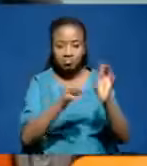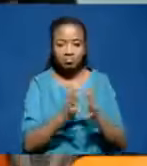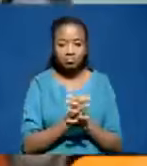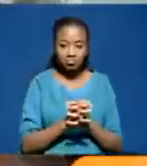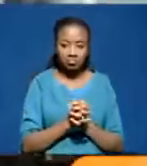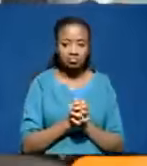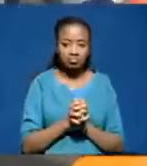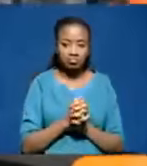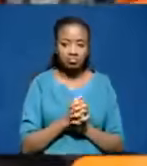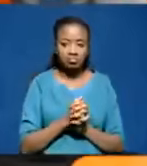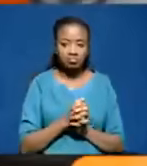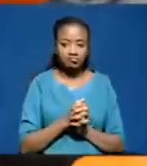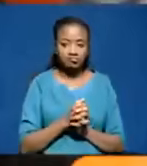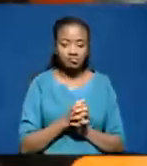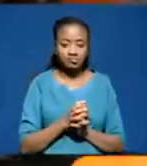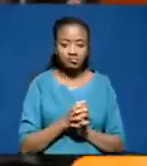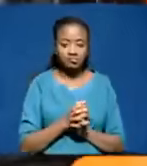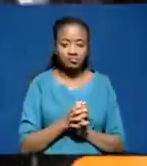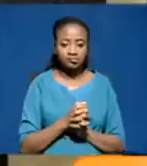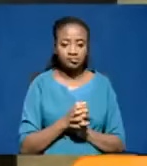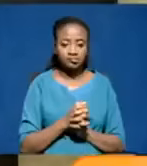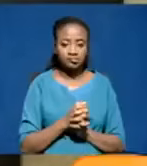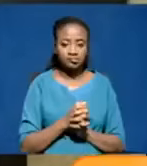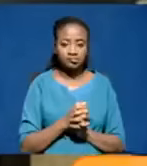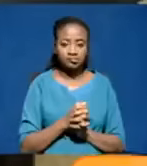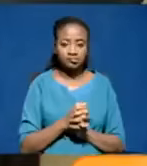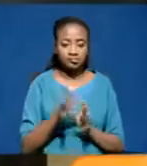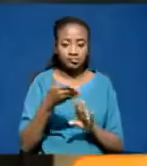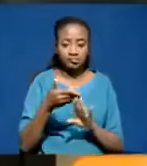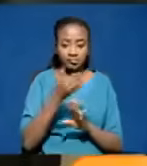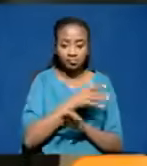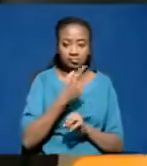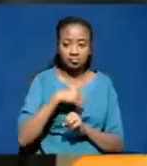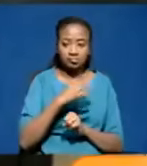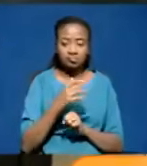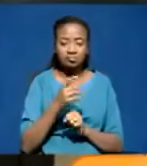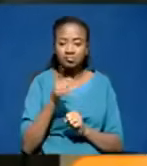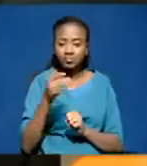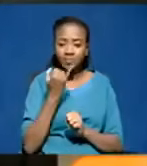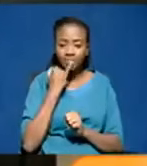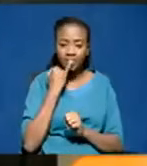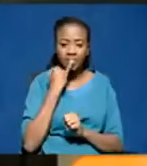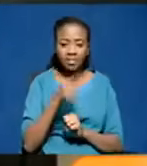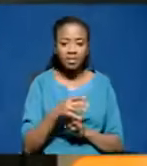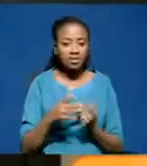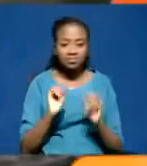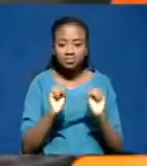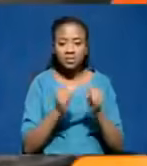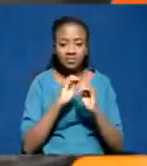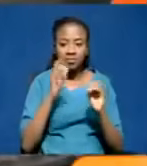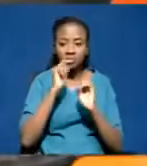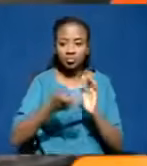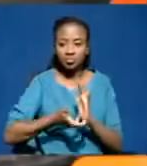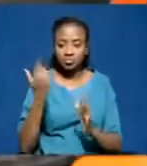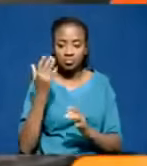Air bikes. Ile ya kwanza haikuwa na compatible lock ya batteries, ambapo battery yetu ilikuwa haiko safe.